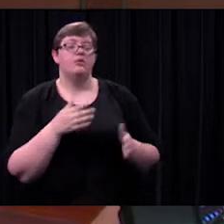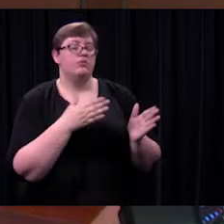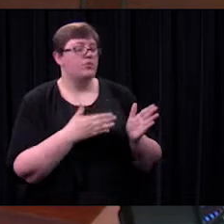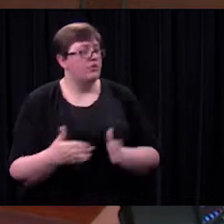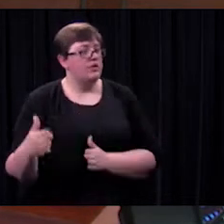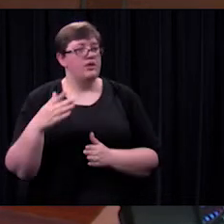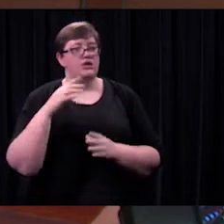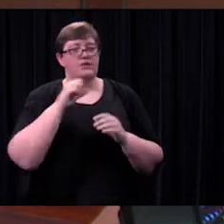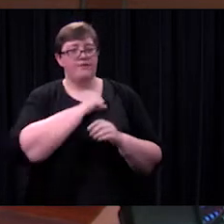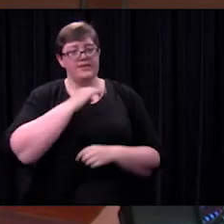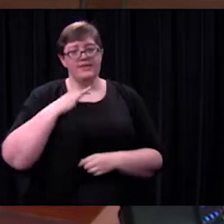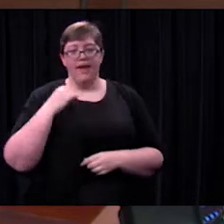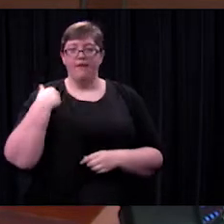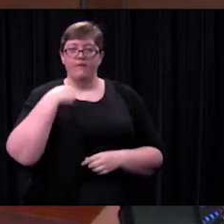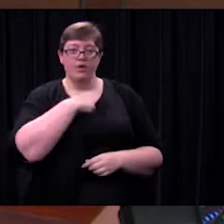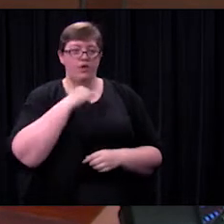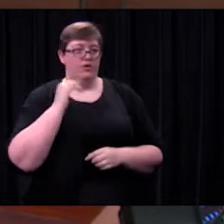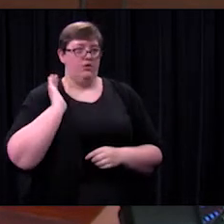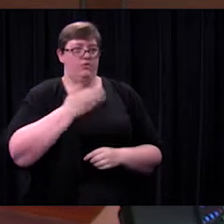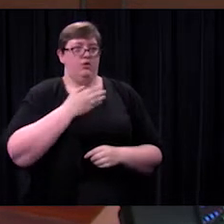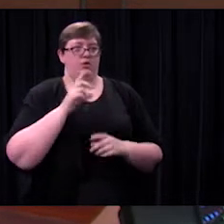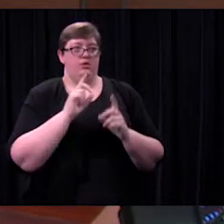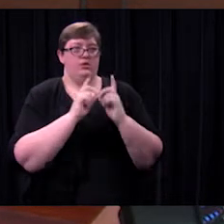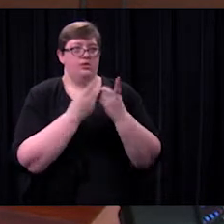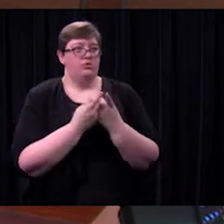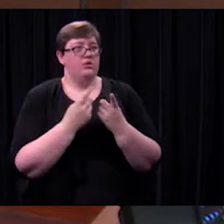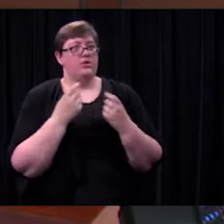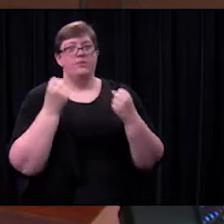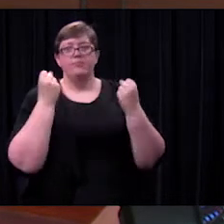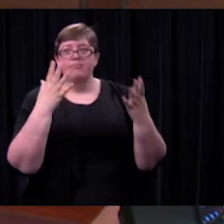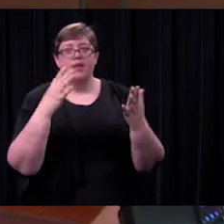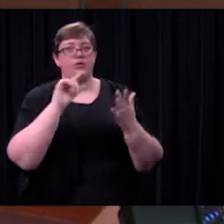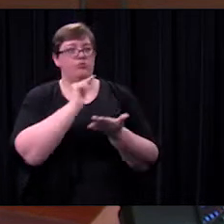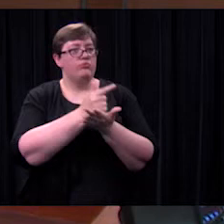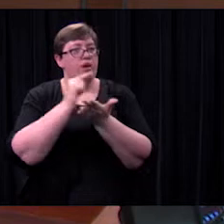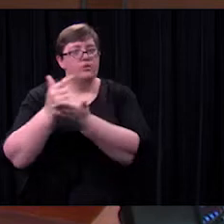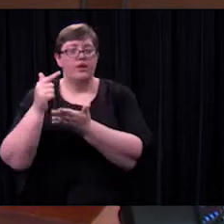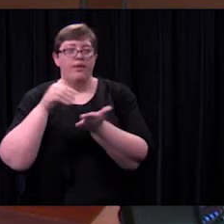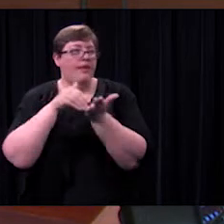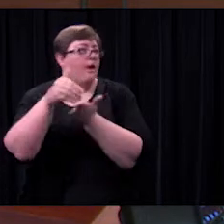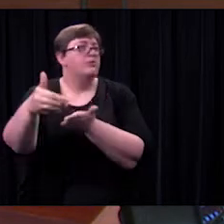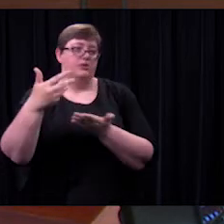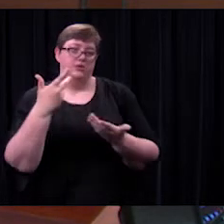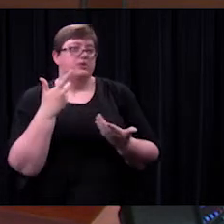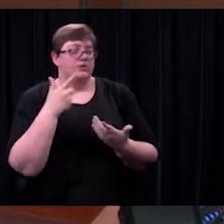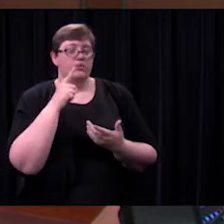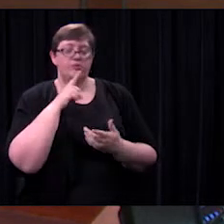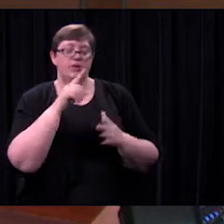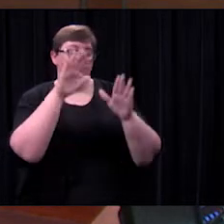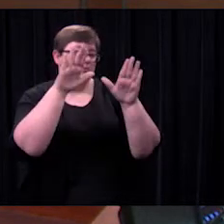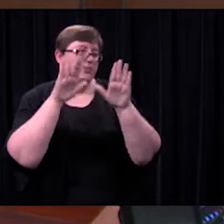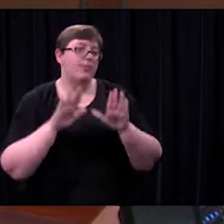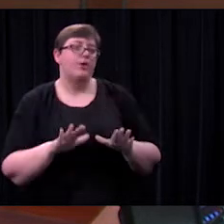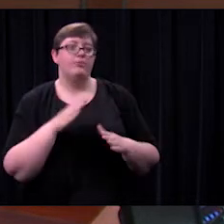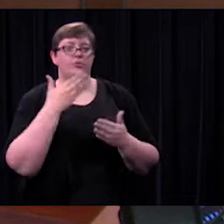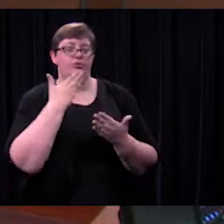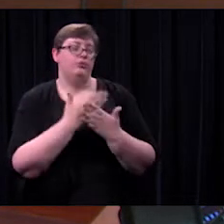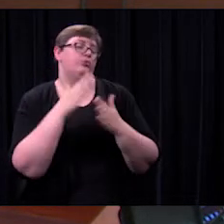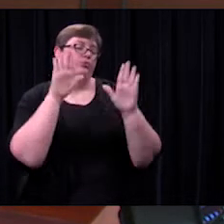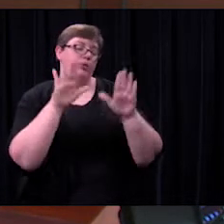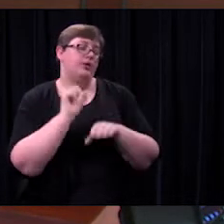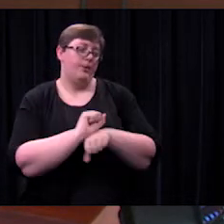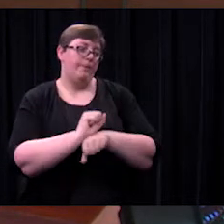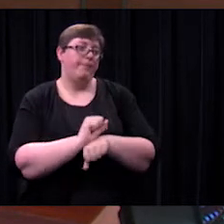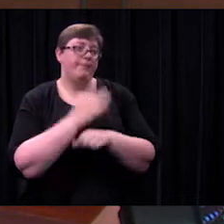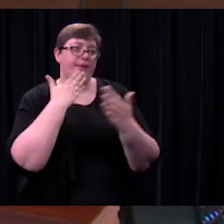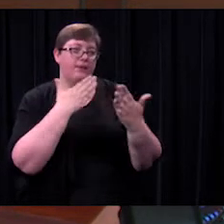district and accommodating thousands of graduates across the stage was remarkable, and you did a great job. Thank you.